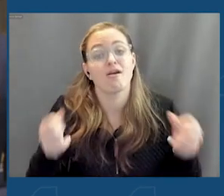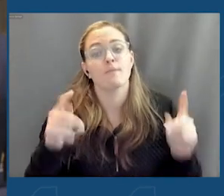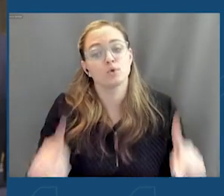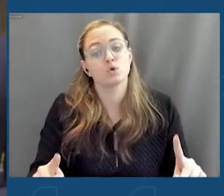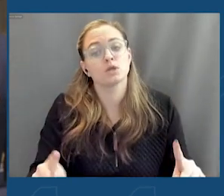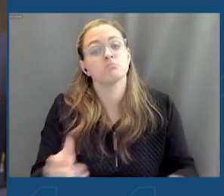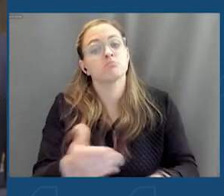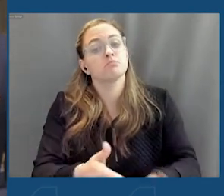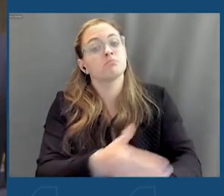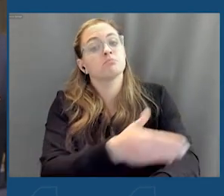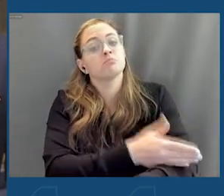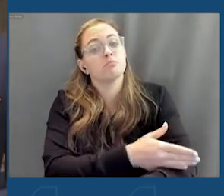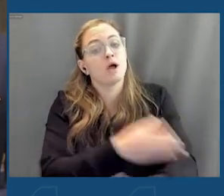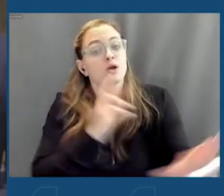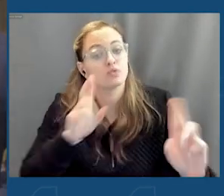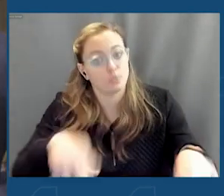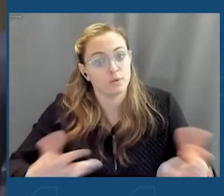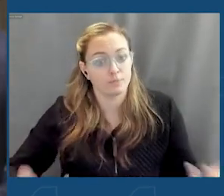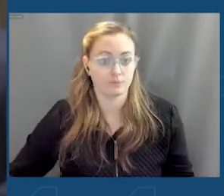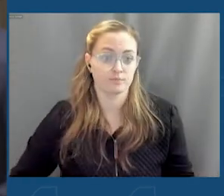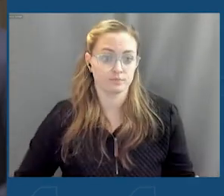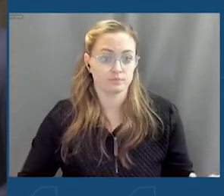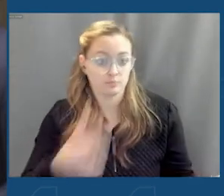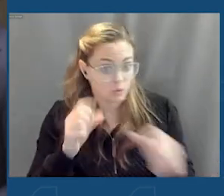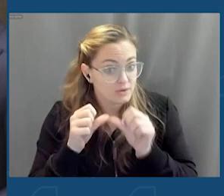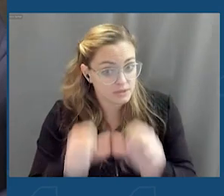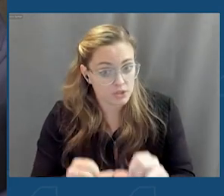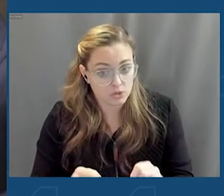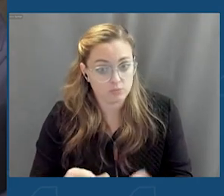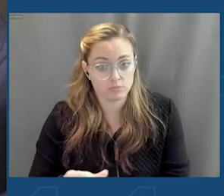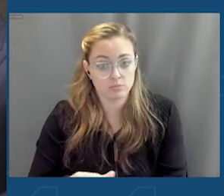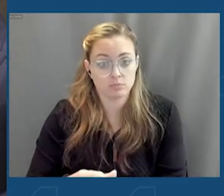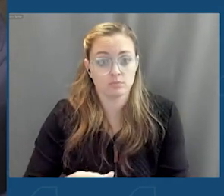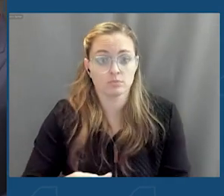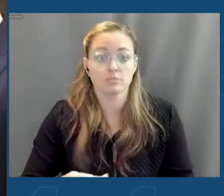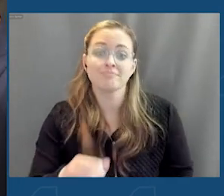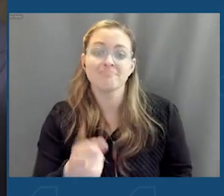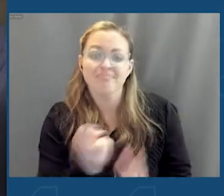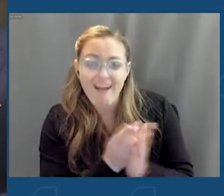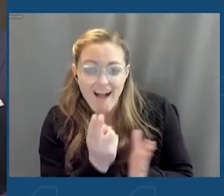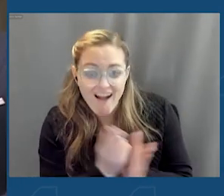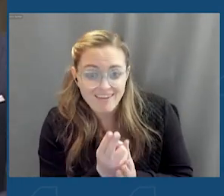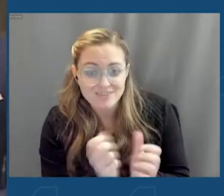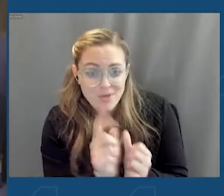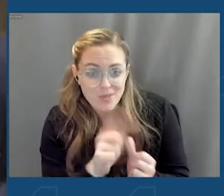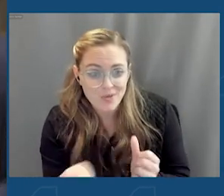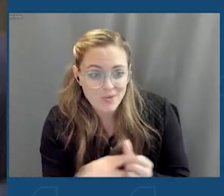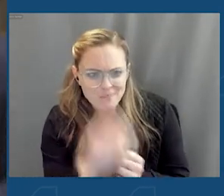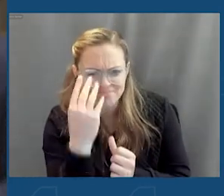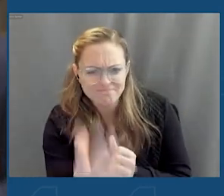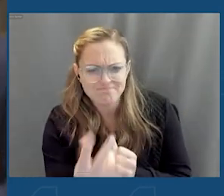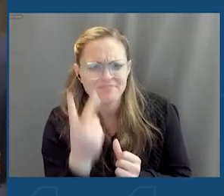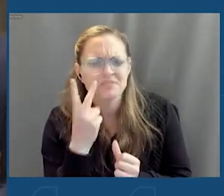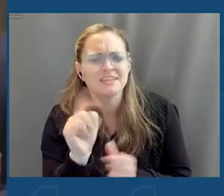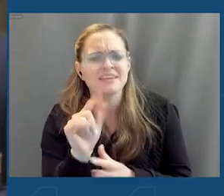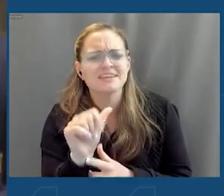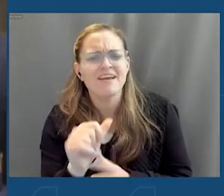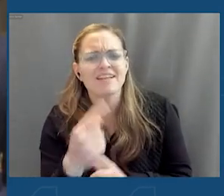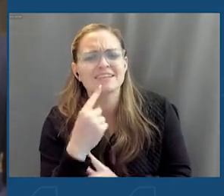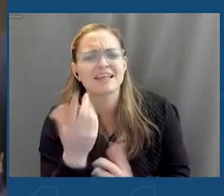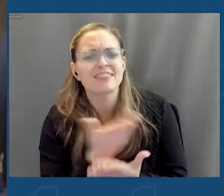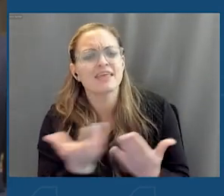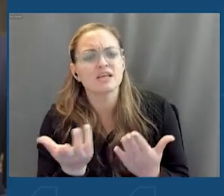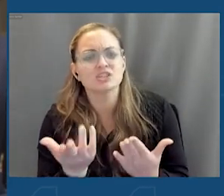report. And we're going to continue doing this. We're going to keep being honest with you, letting you know when we see data that says things are heading in a